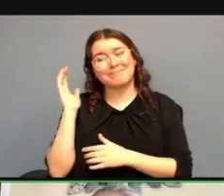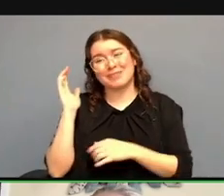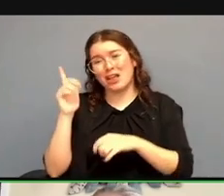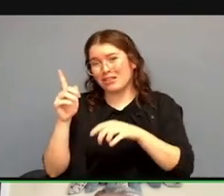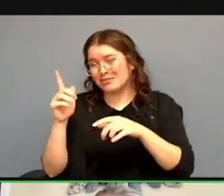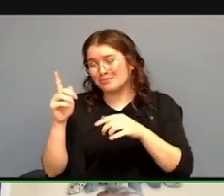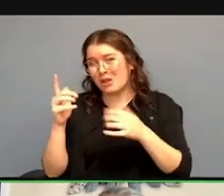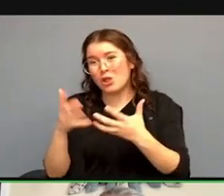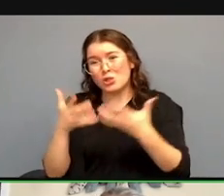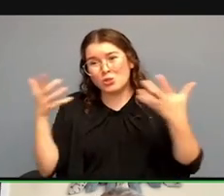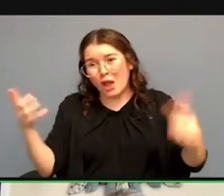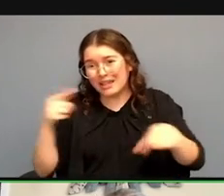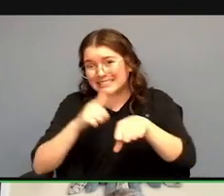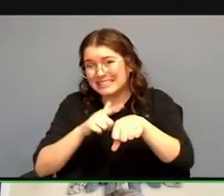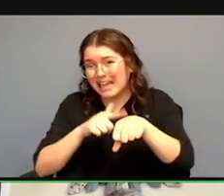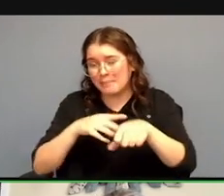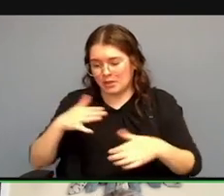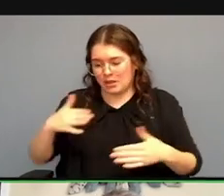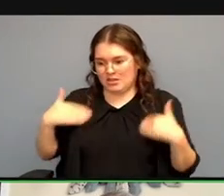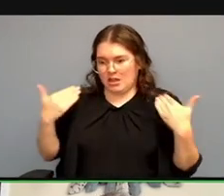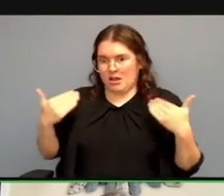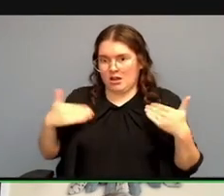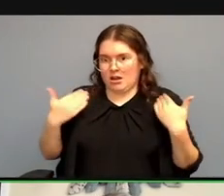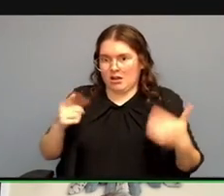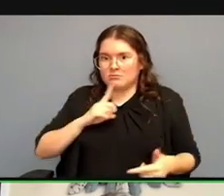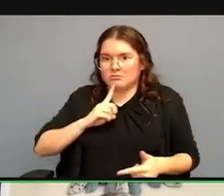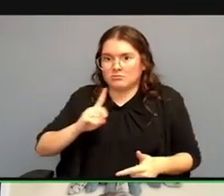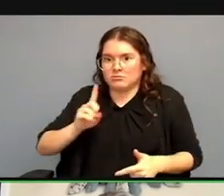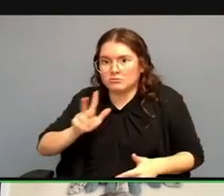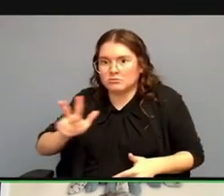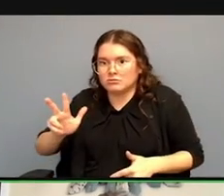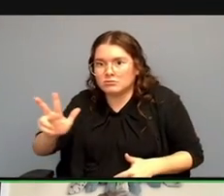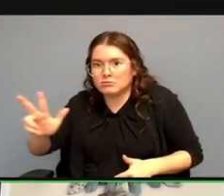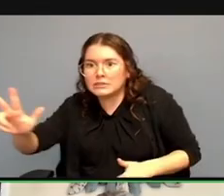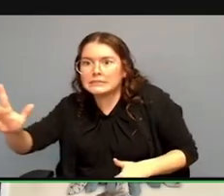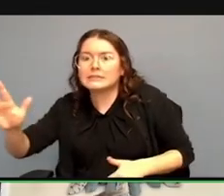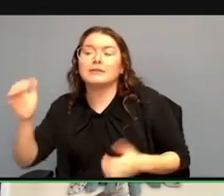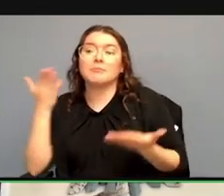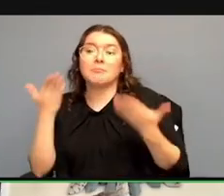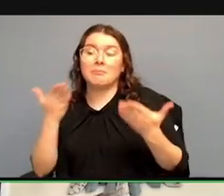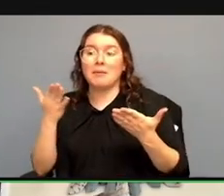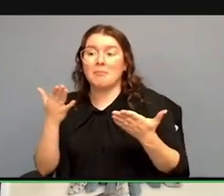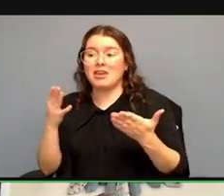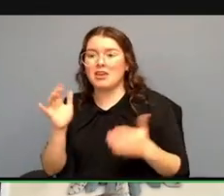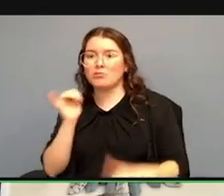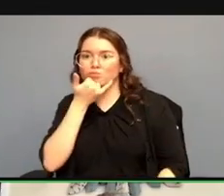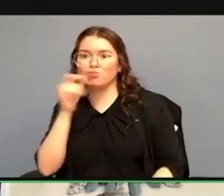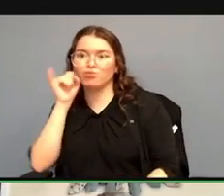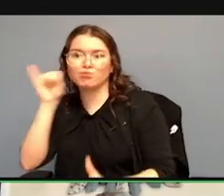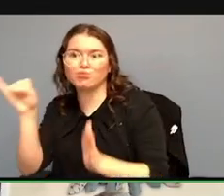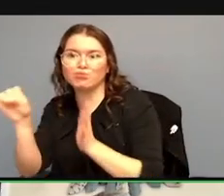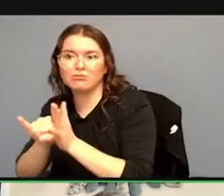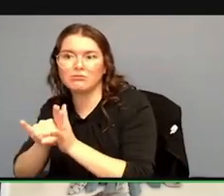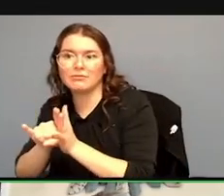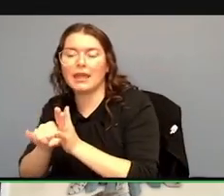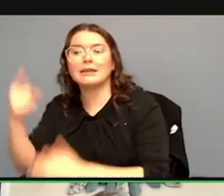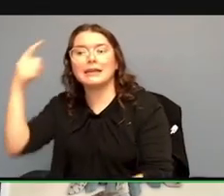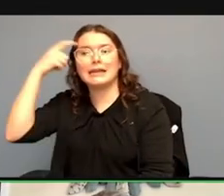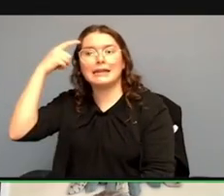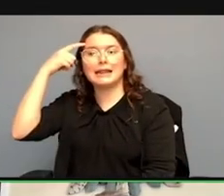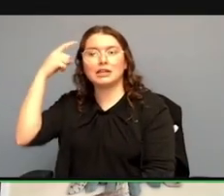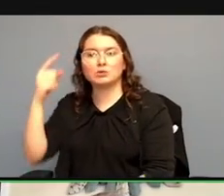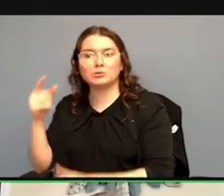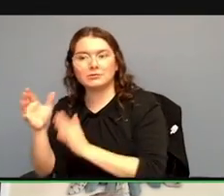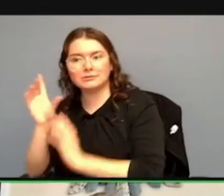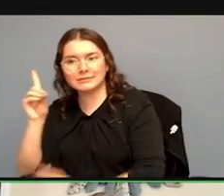critical time in their early childhood, can get misidentified as having either intellectual